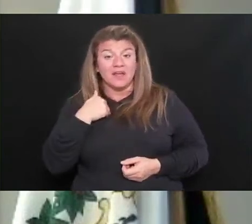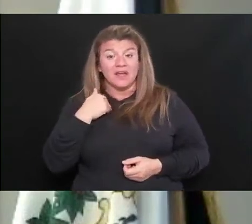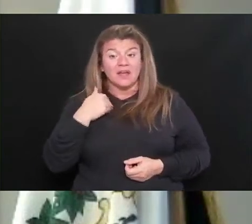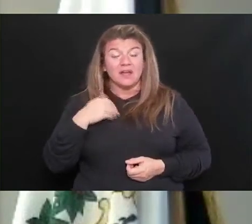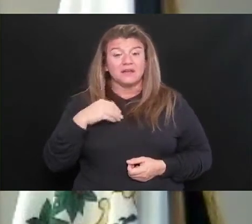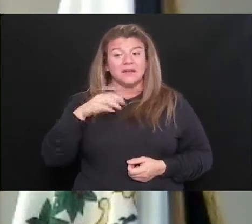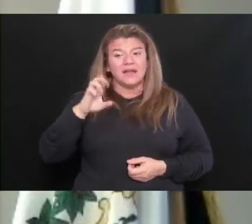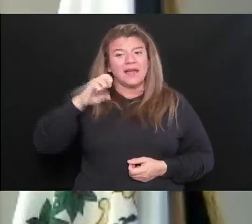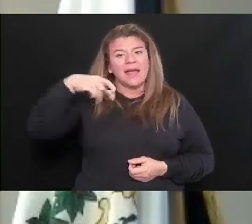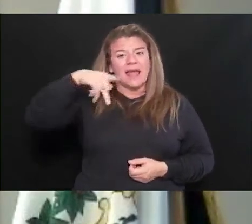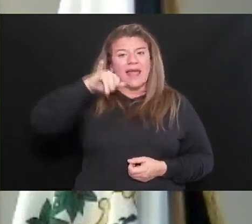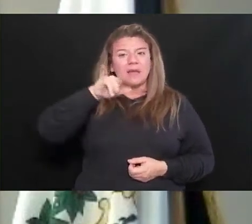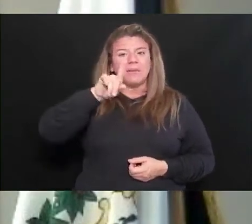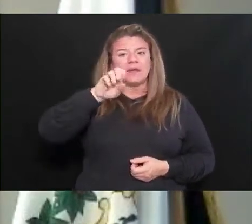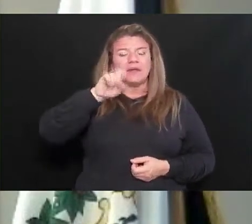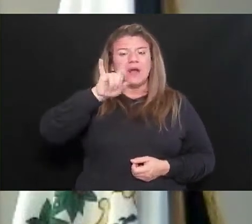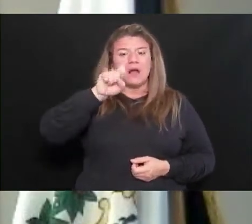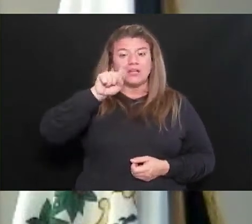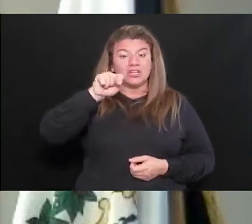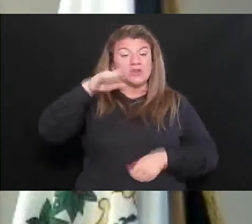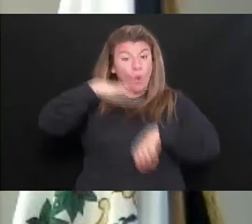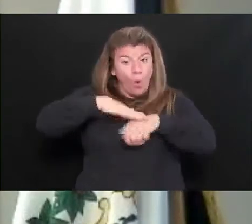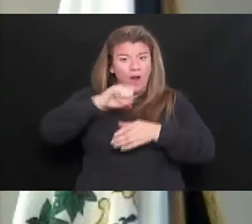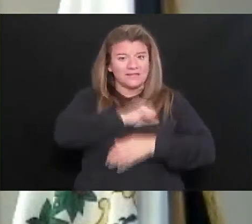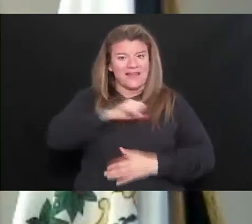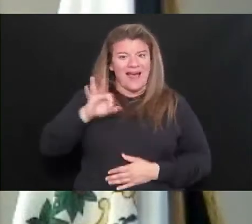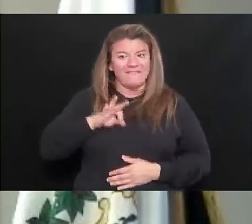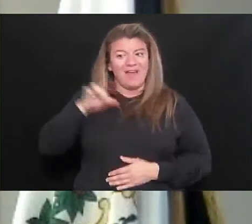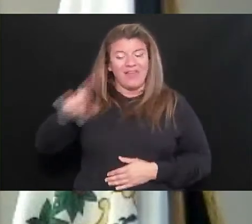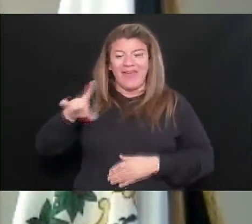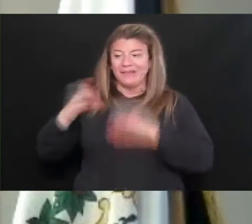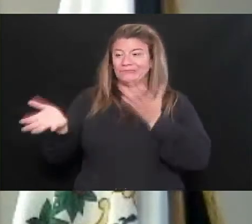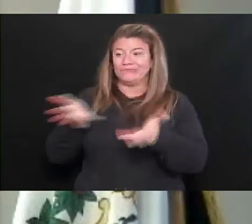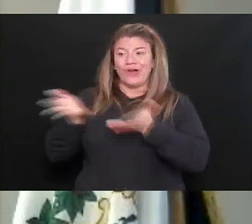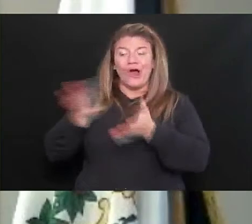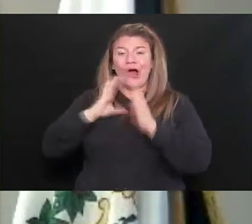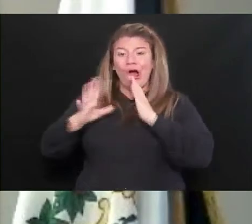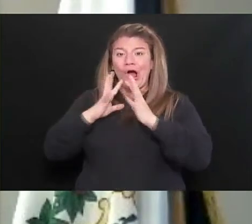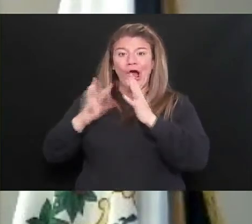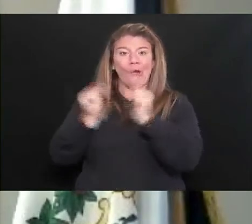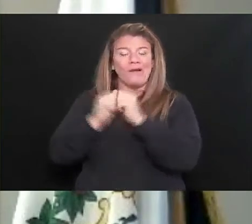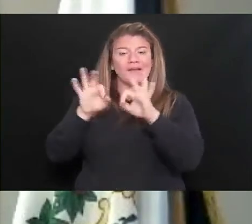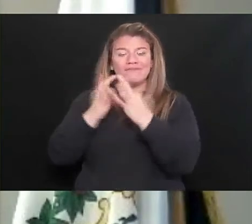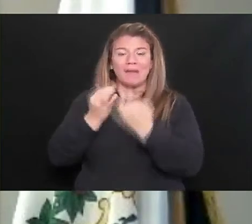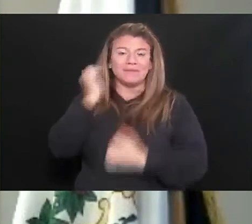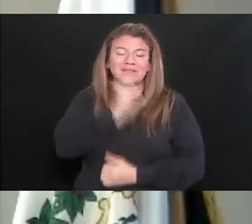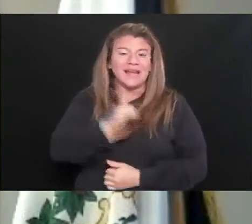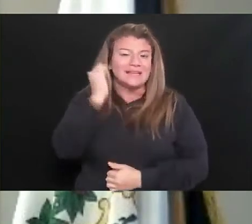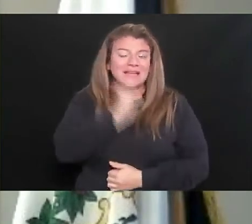epidemiologists on staff who do talk to families daily with regard to whether they should